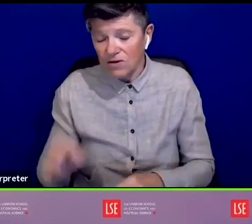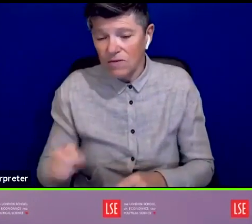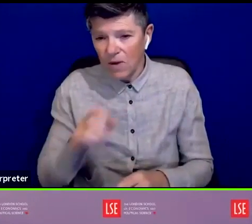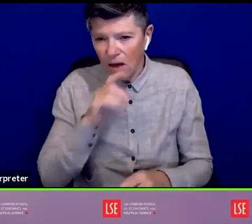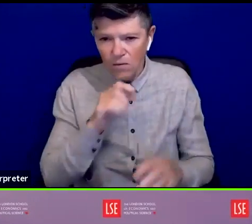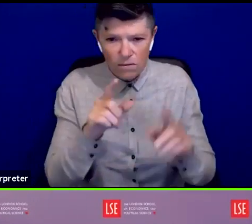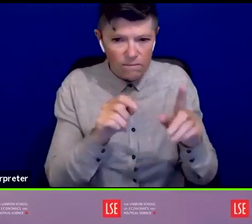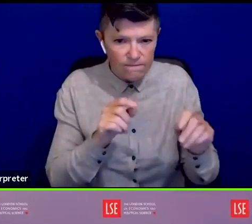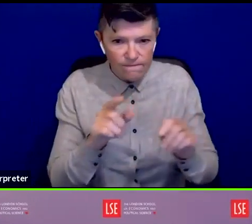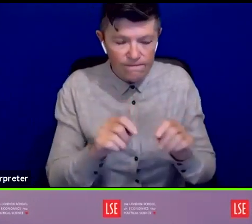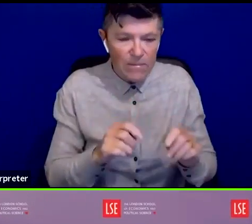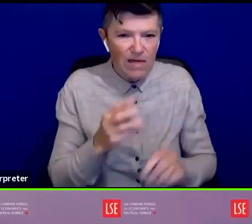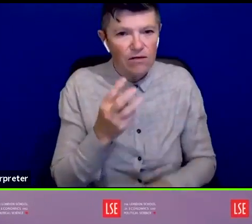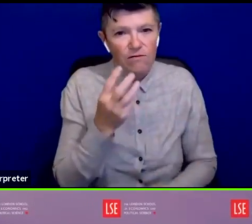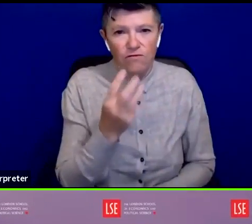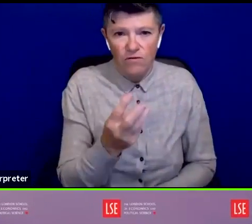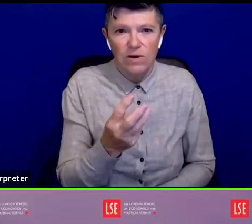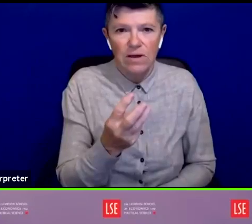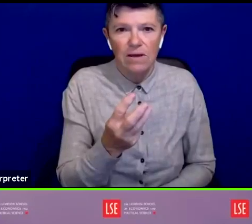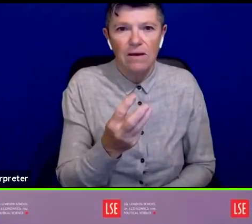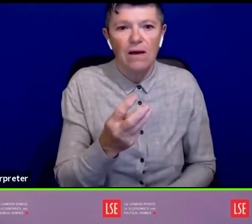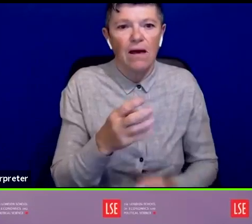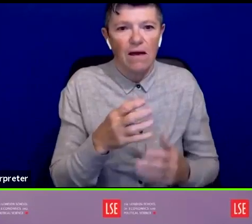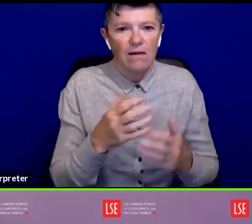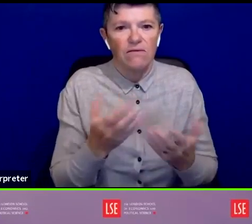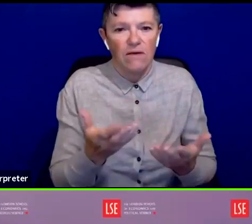them. And then I'm going to give